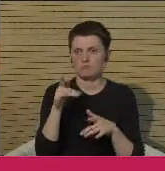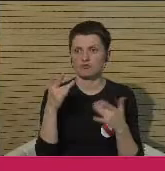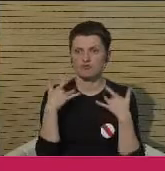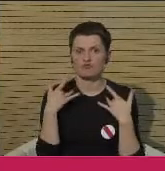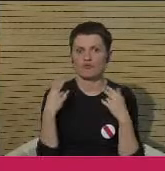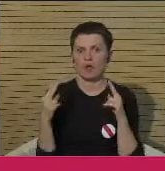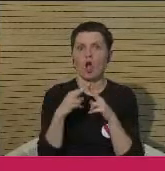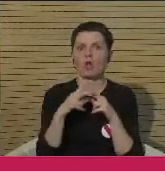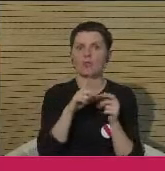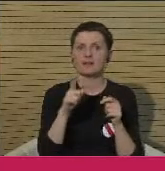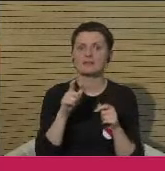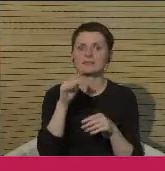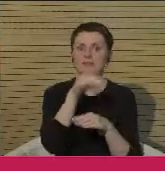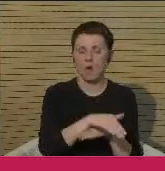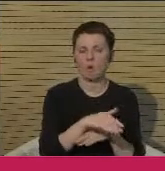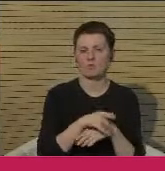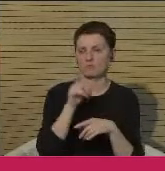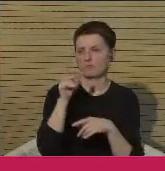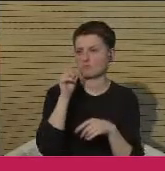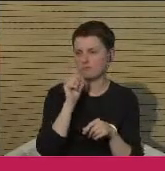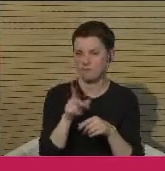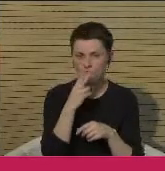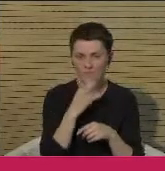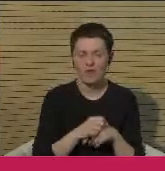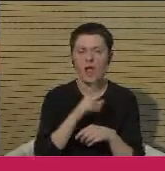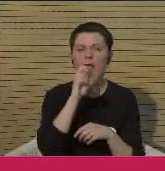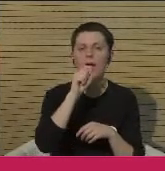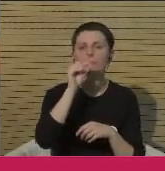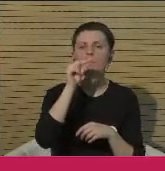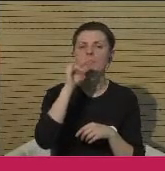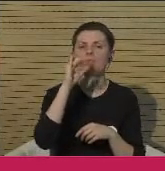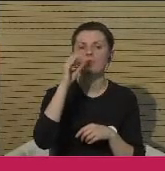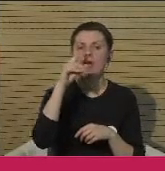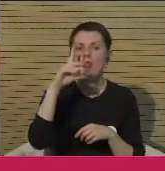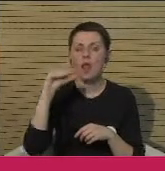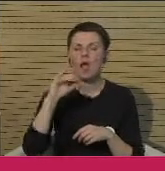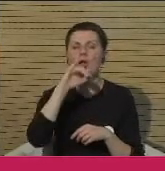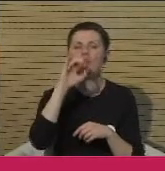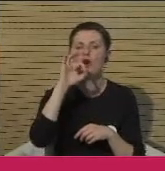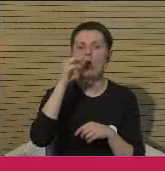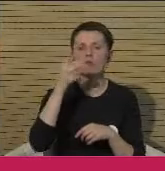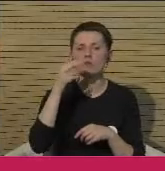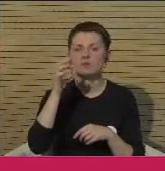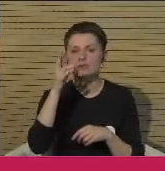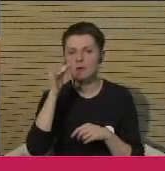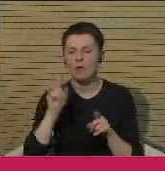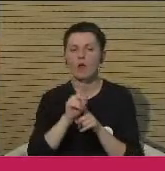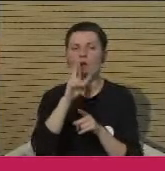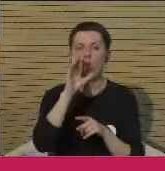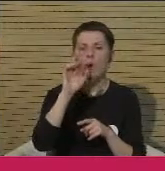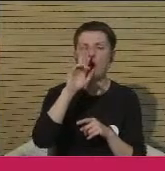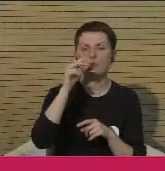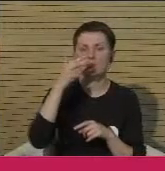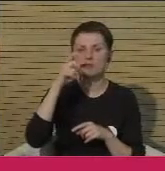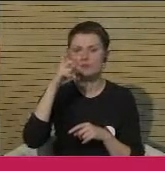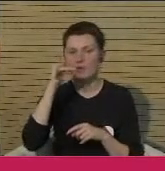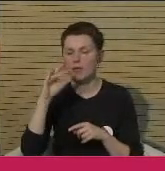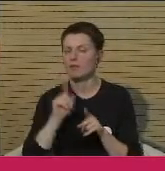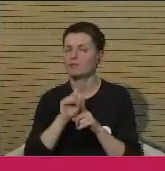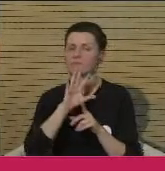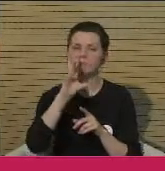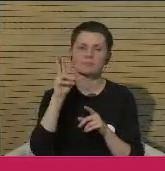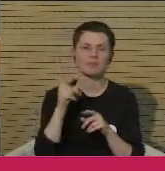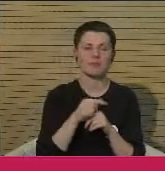this building shows a very, very clear contact with the West. Ionian capitals, Ionian